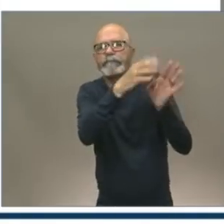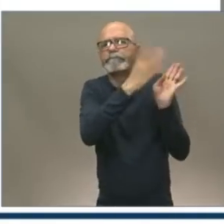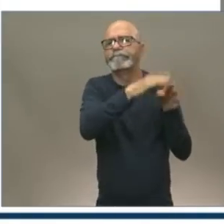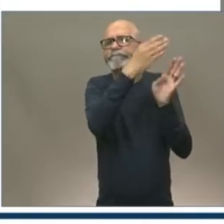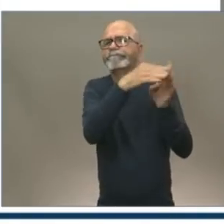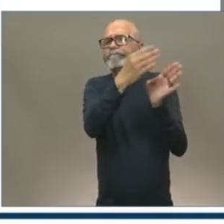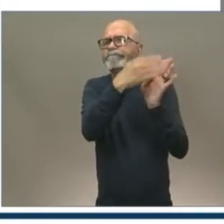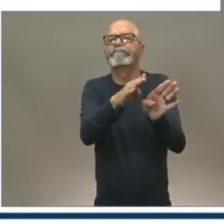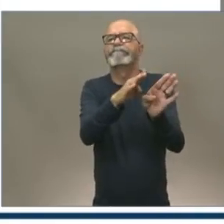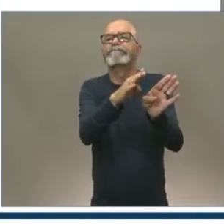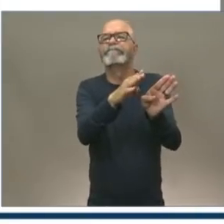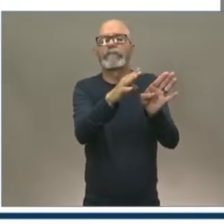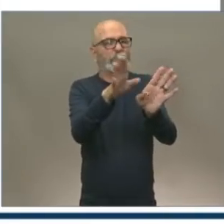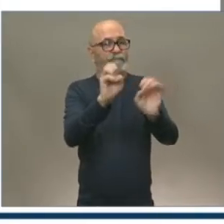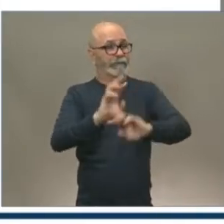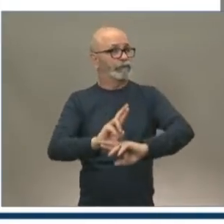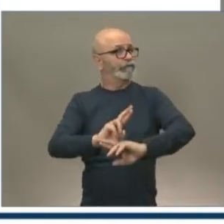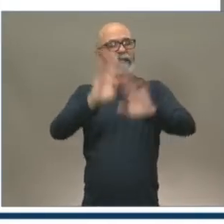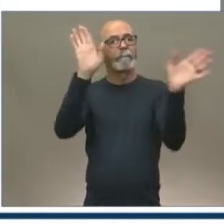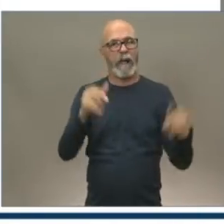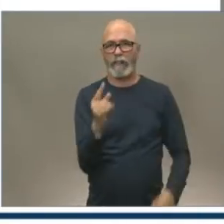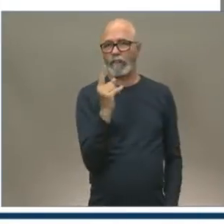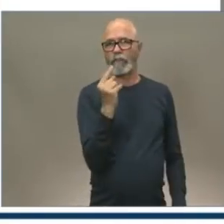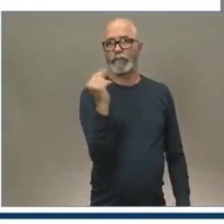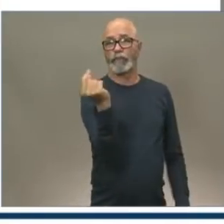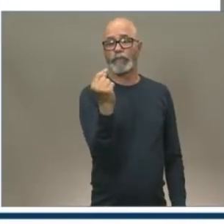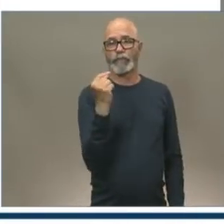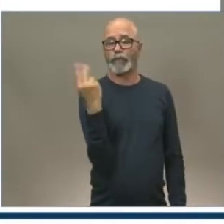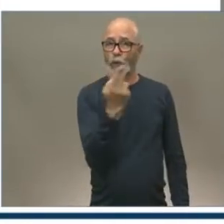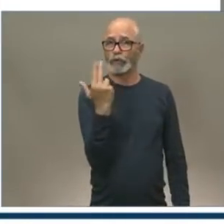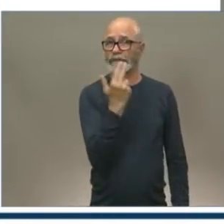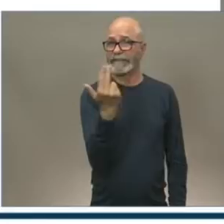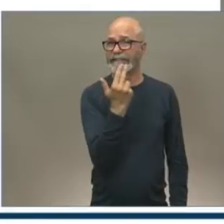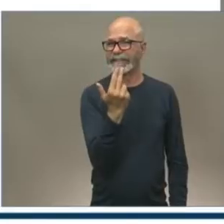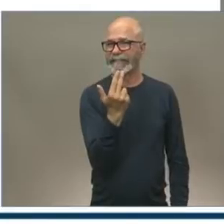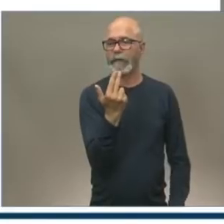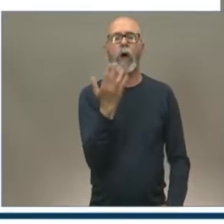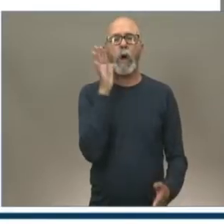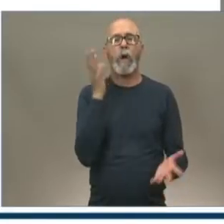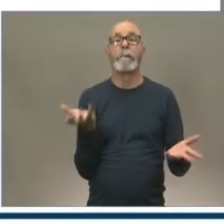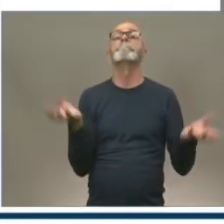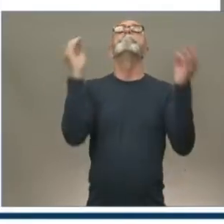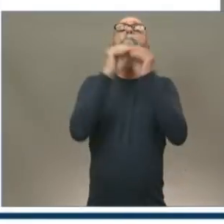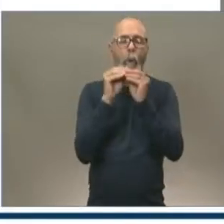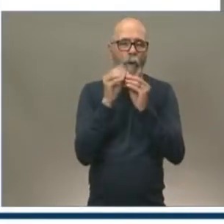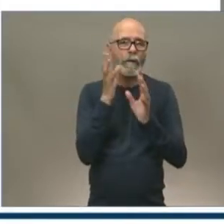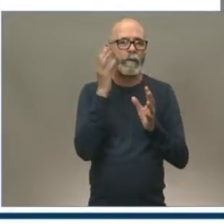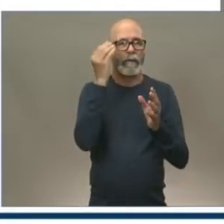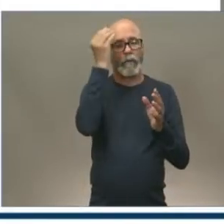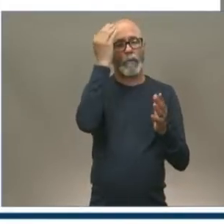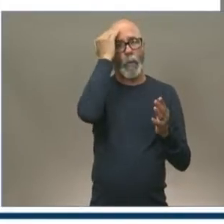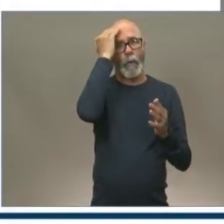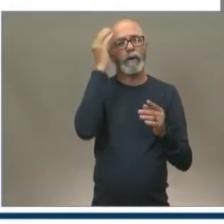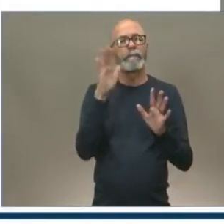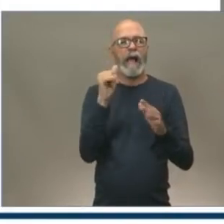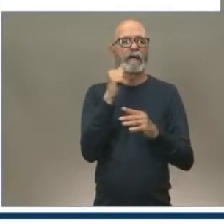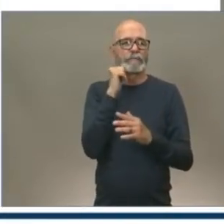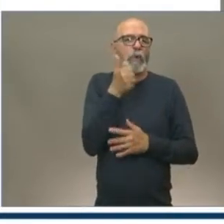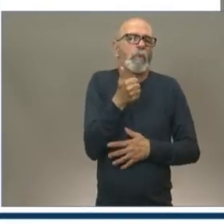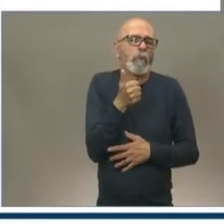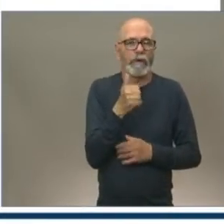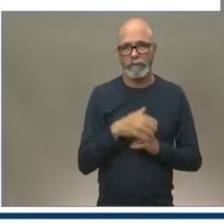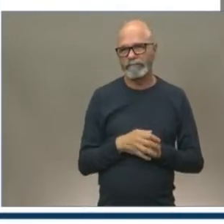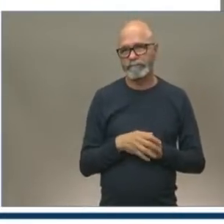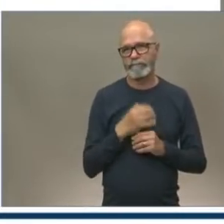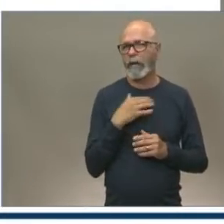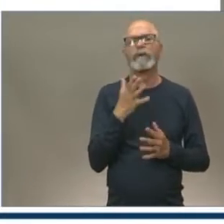Thursday morning. We'll probably be able to get you a definitive number tomorrow about what it will take to increase staffing, along